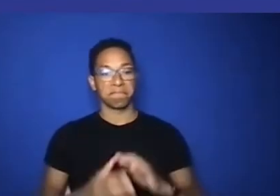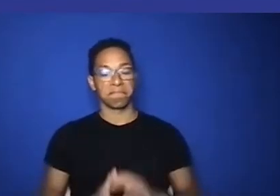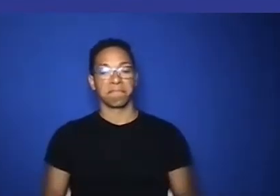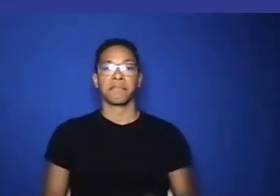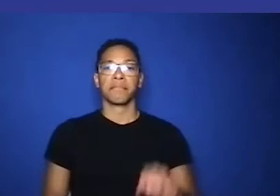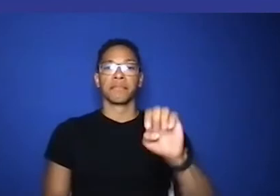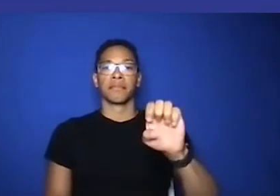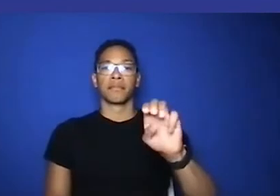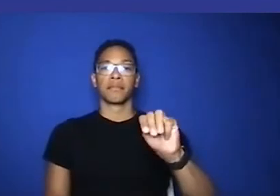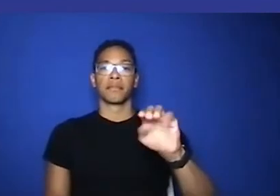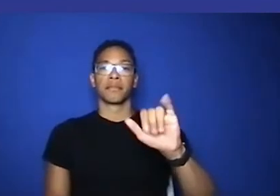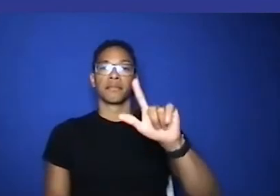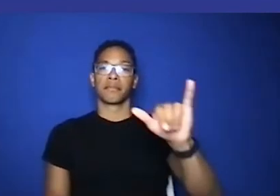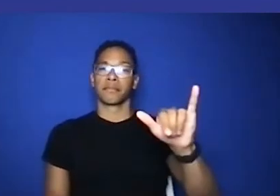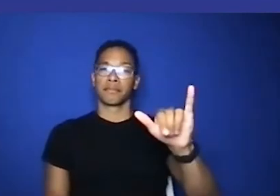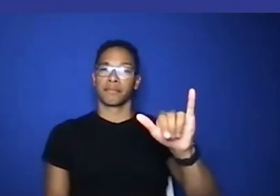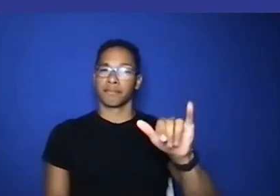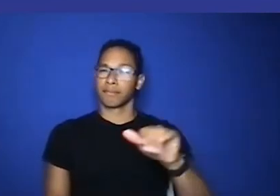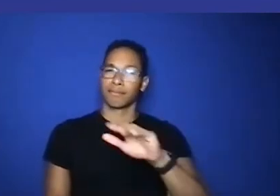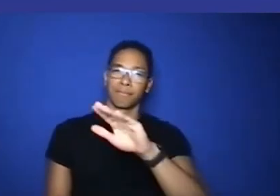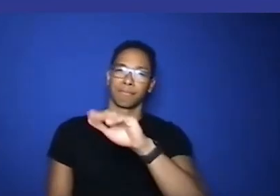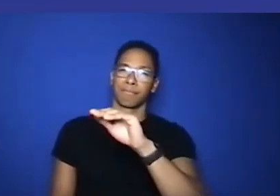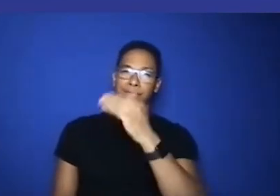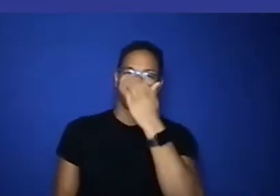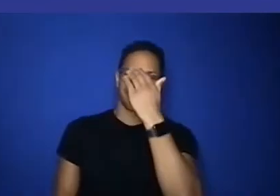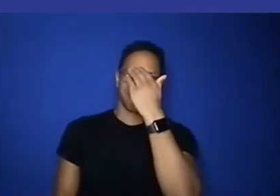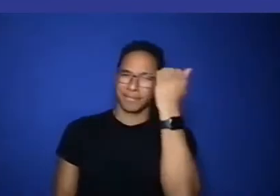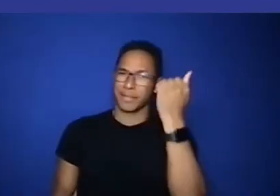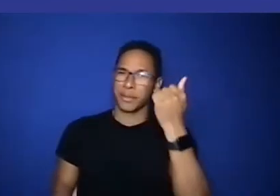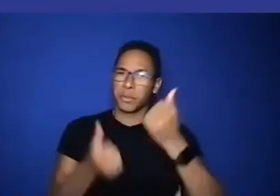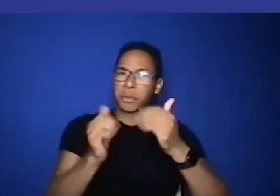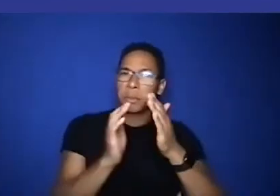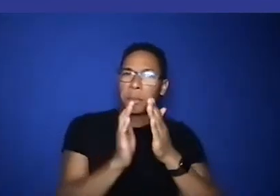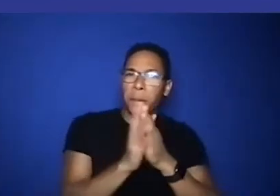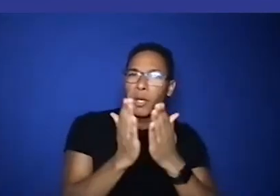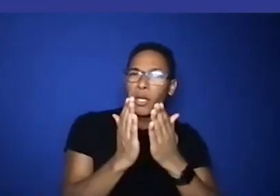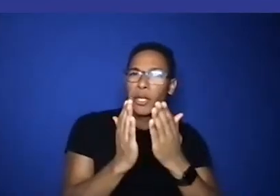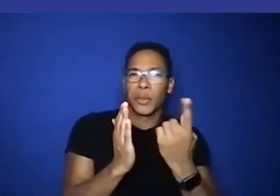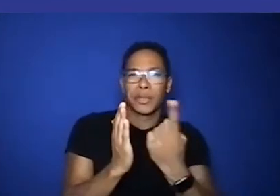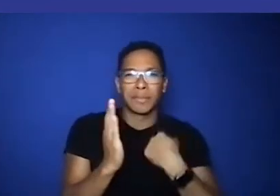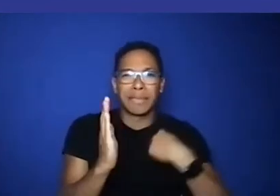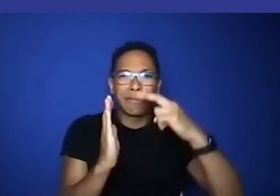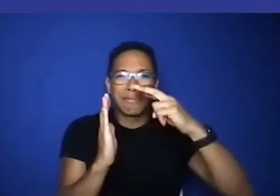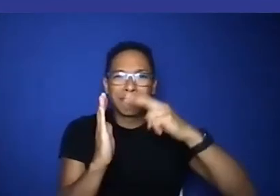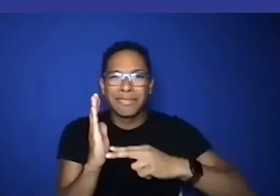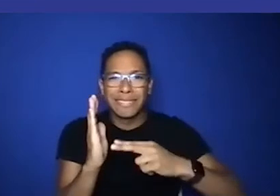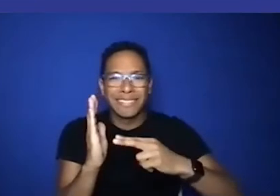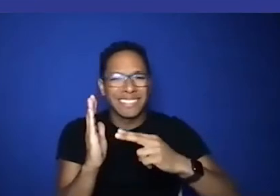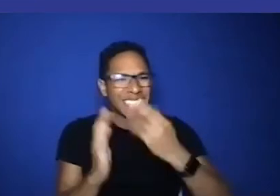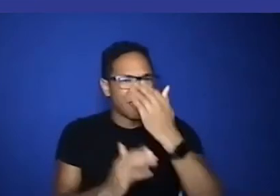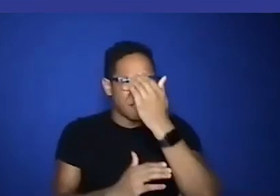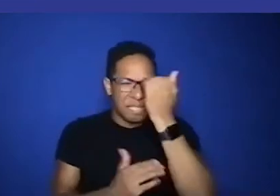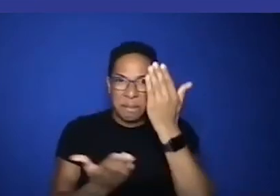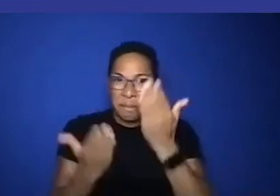of. Maybe it was, I think you'll remember, I think one of you will remember, but